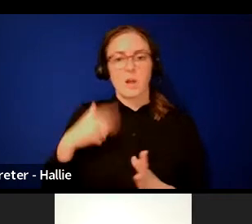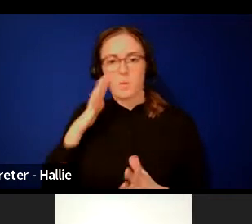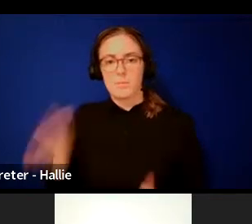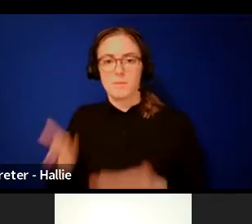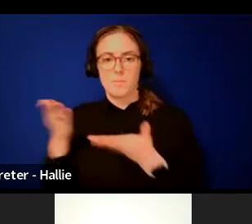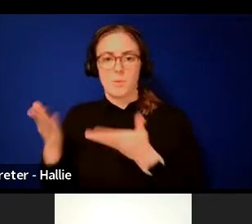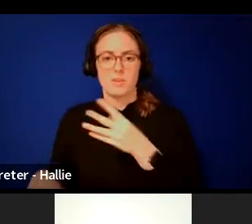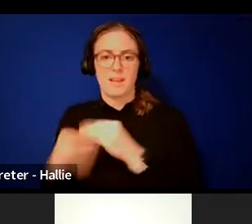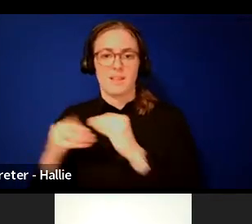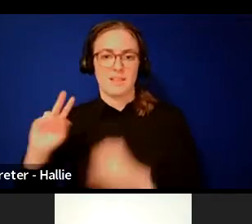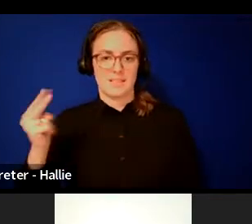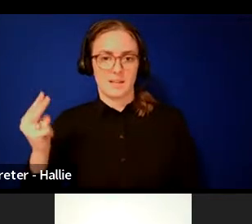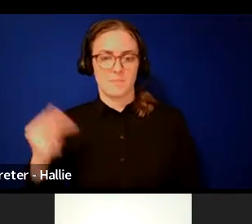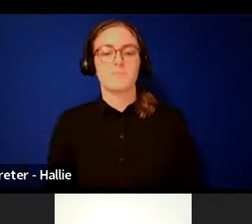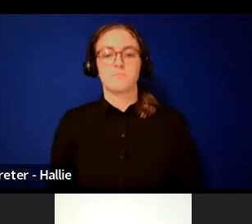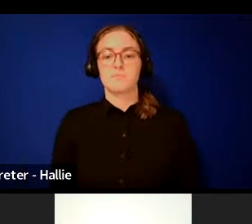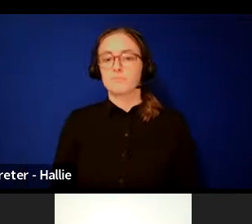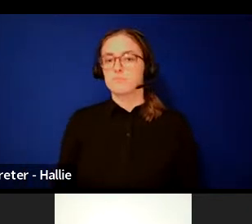Okay, thank you.